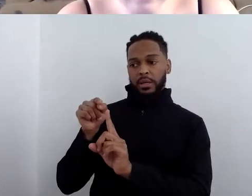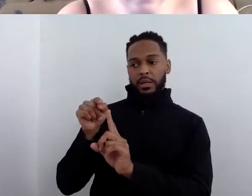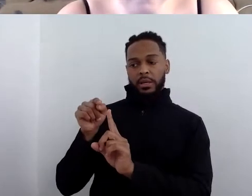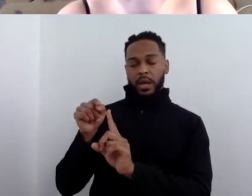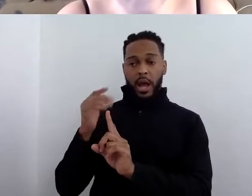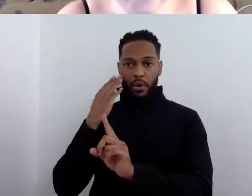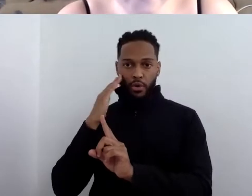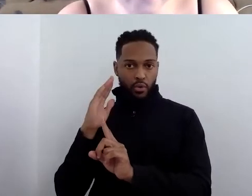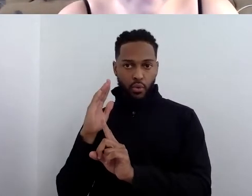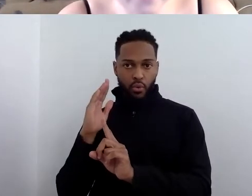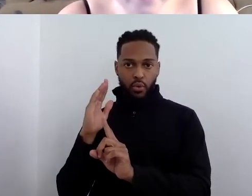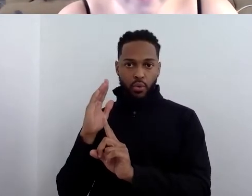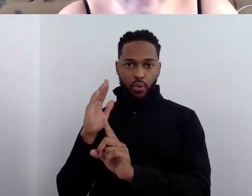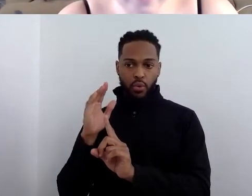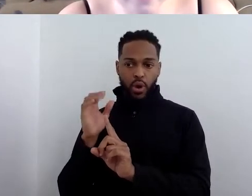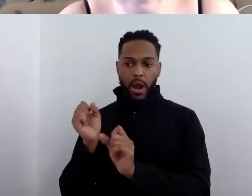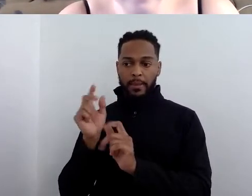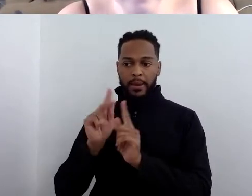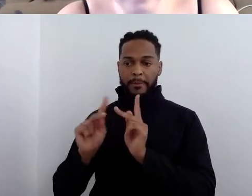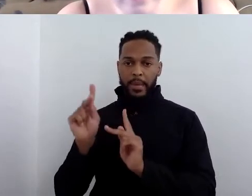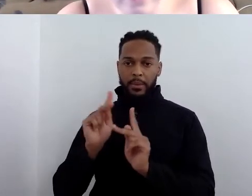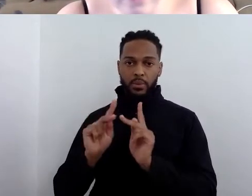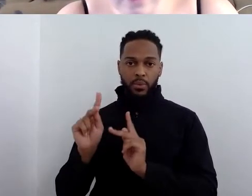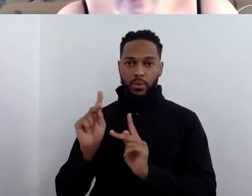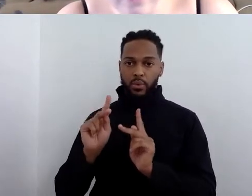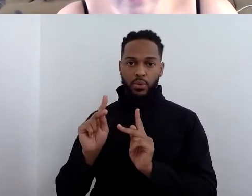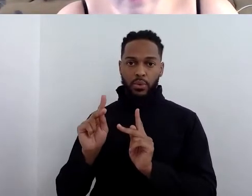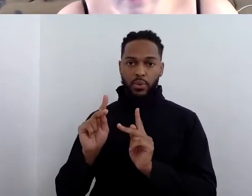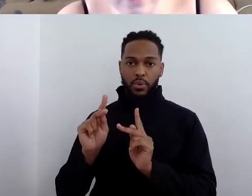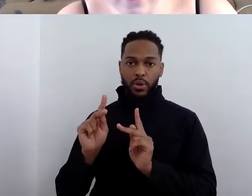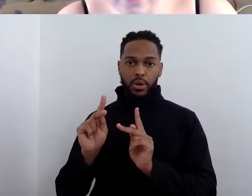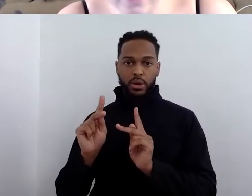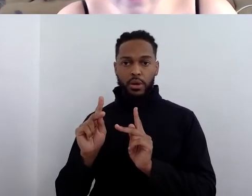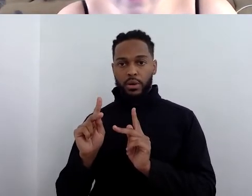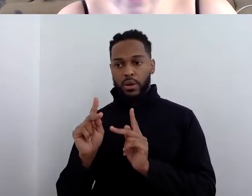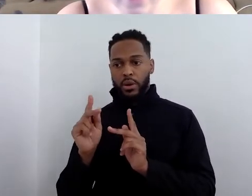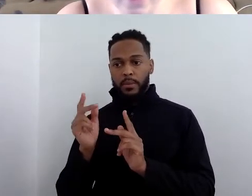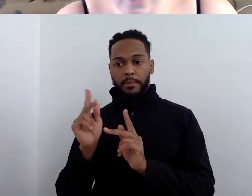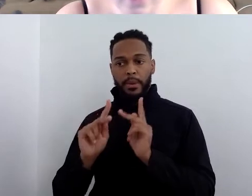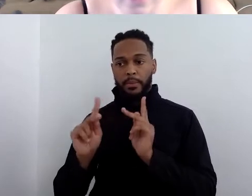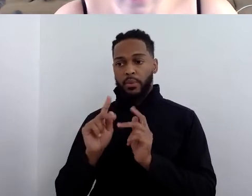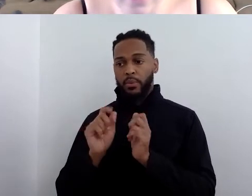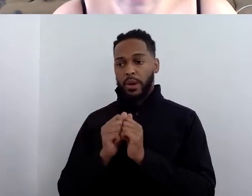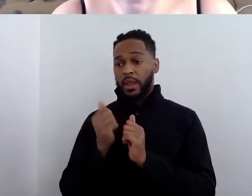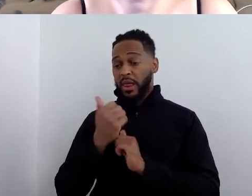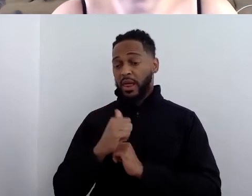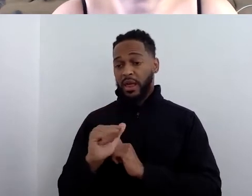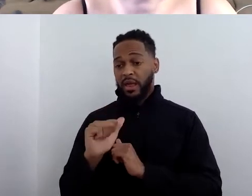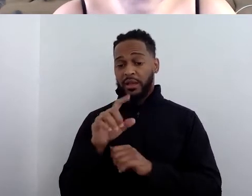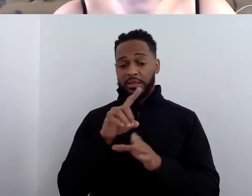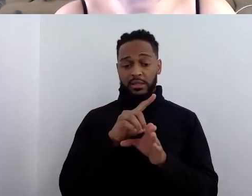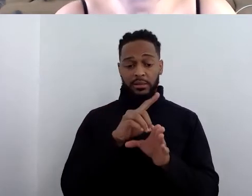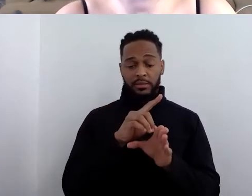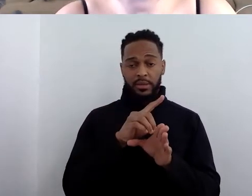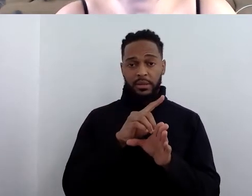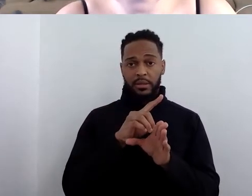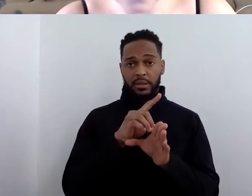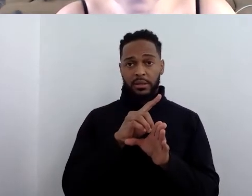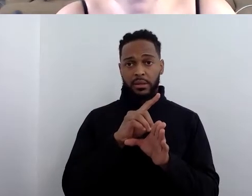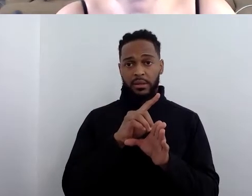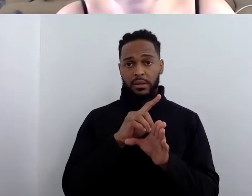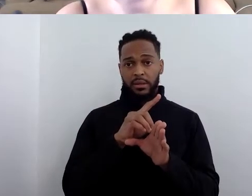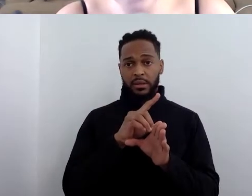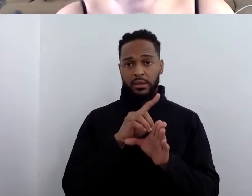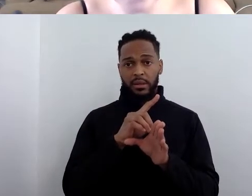know the numbers on it, but my guess is that probably people with any kind of disability are being hired less than those without.